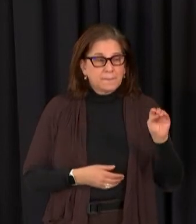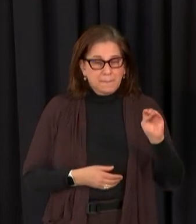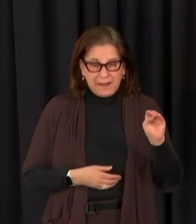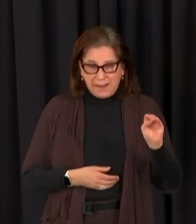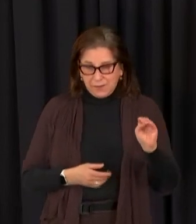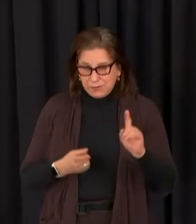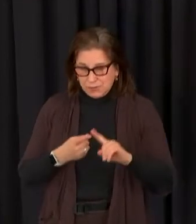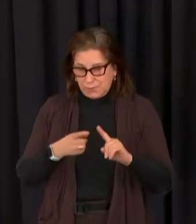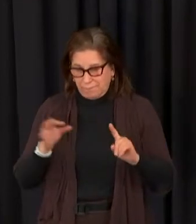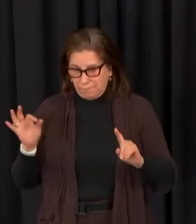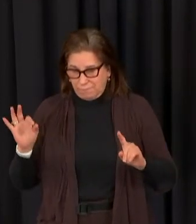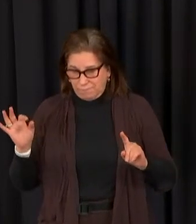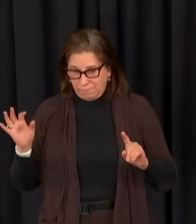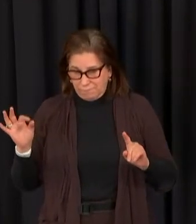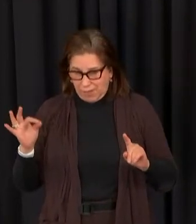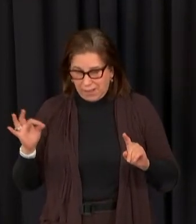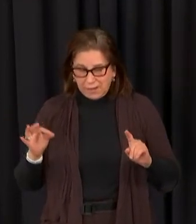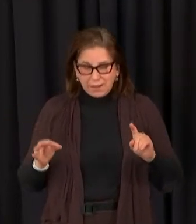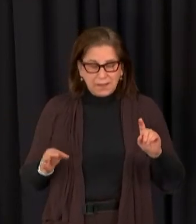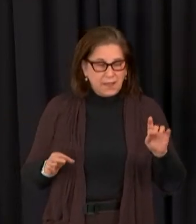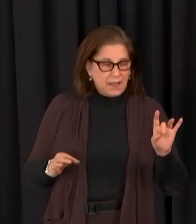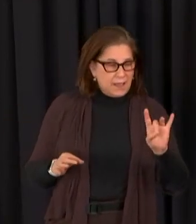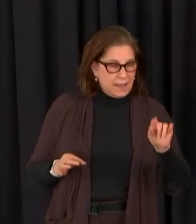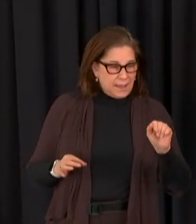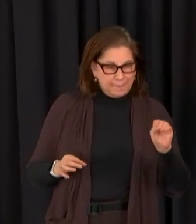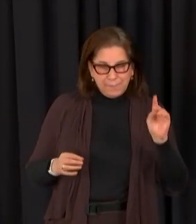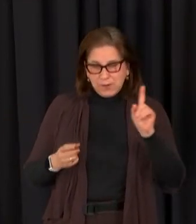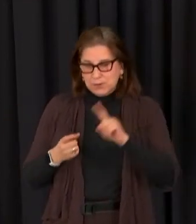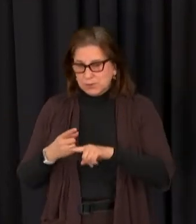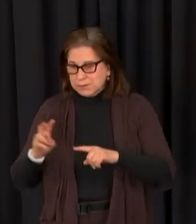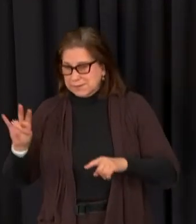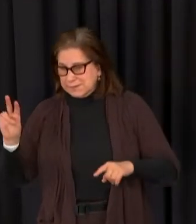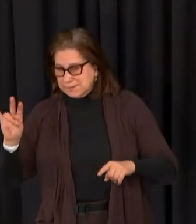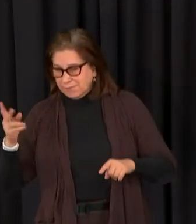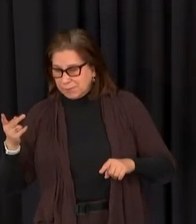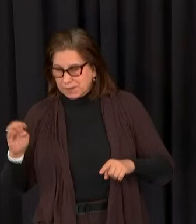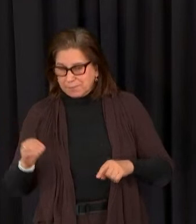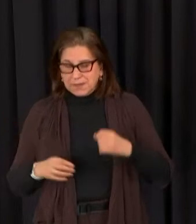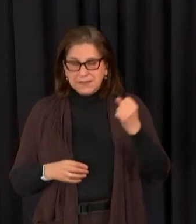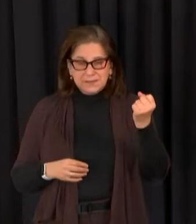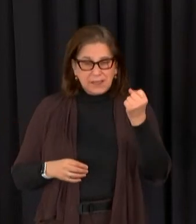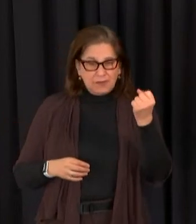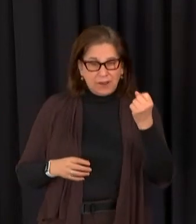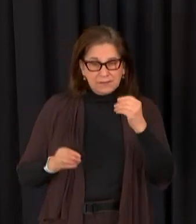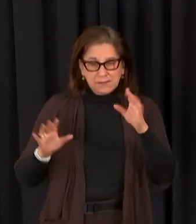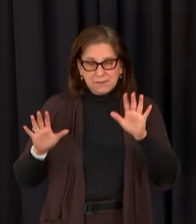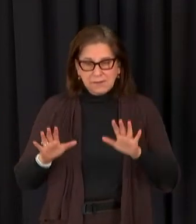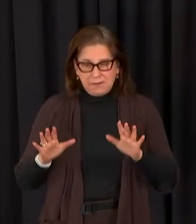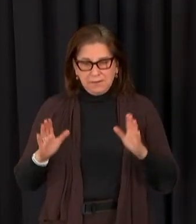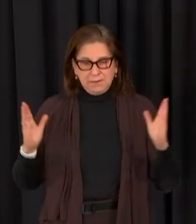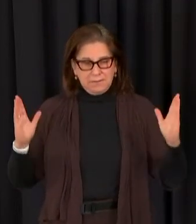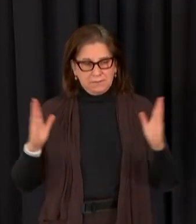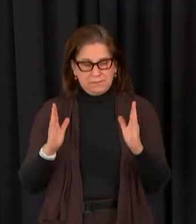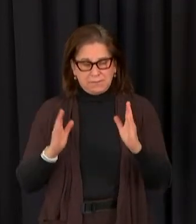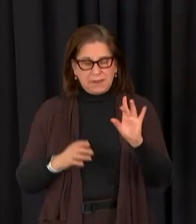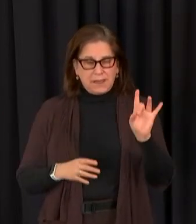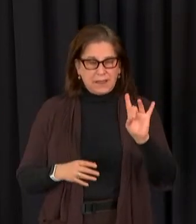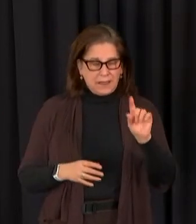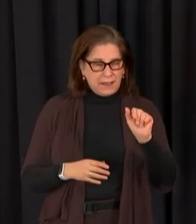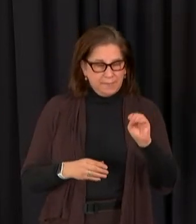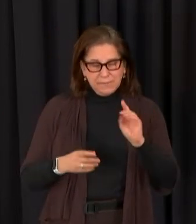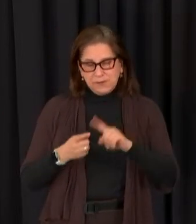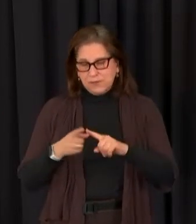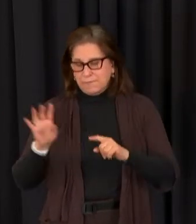Friday, 8 a.m. to 7 p.m., and Saturday and Sunday from 8 a.m. To 4 p.m.